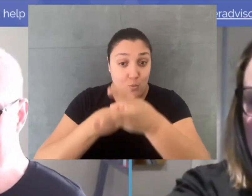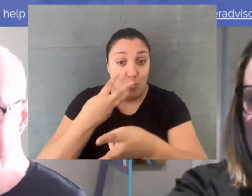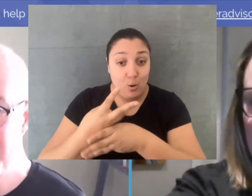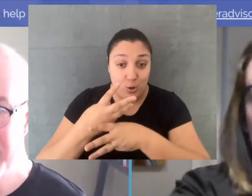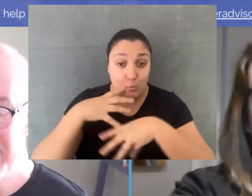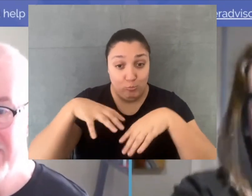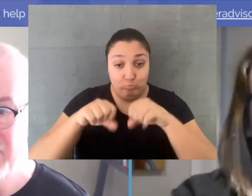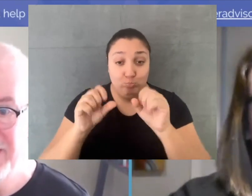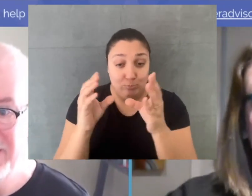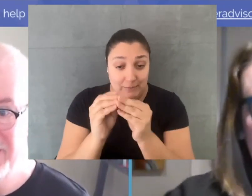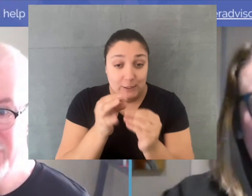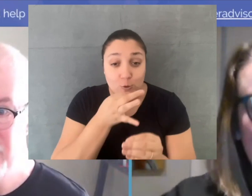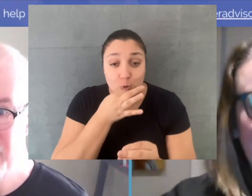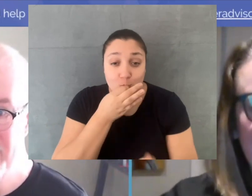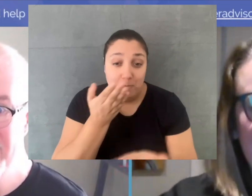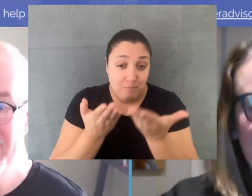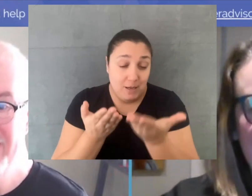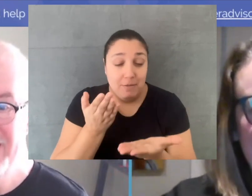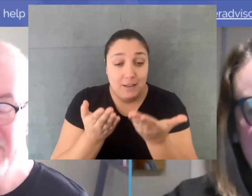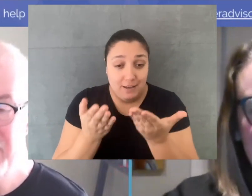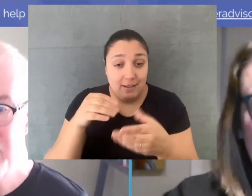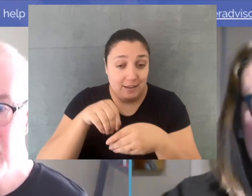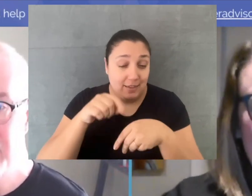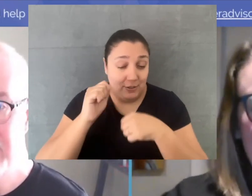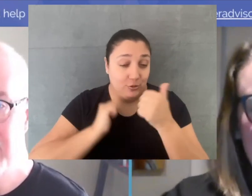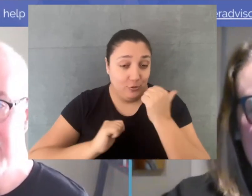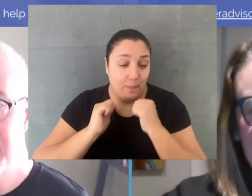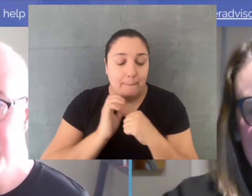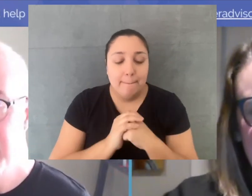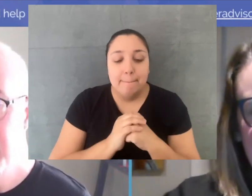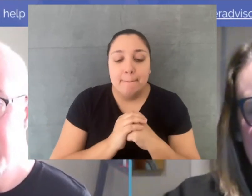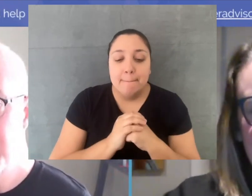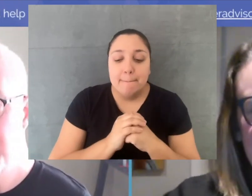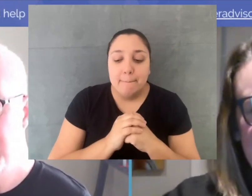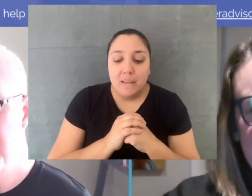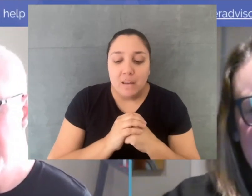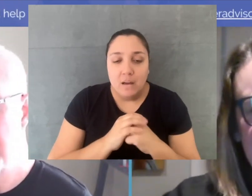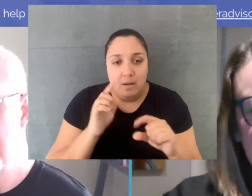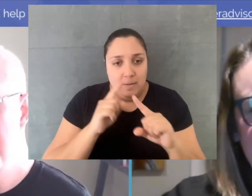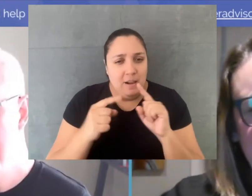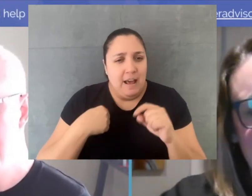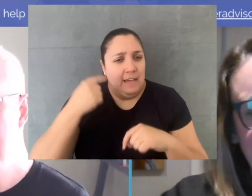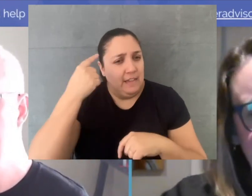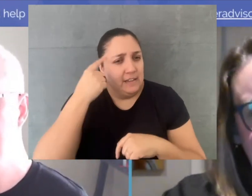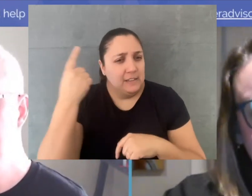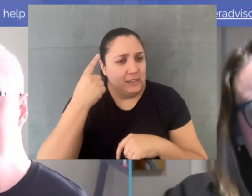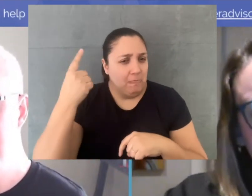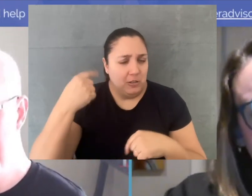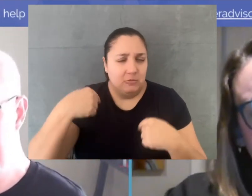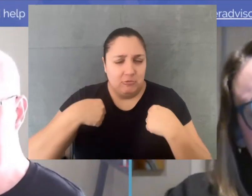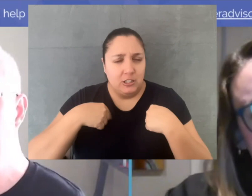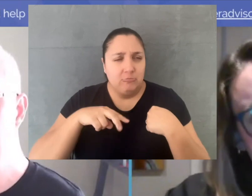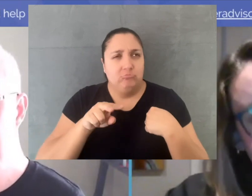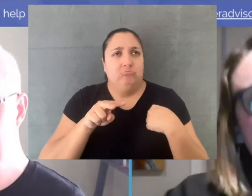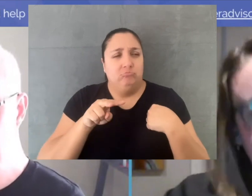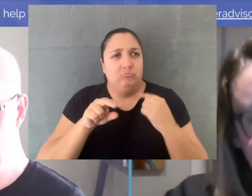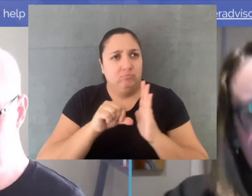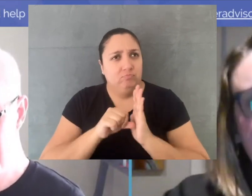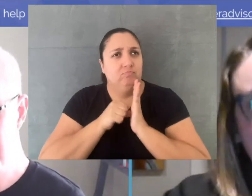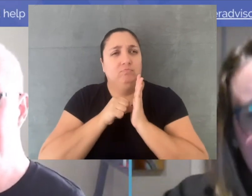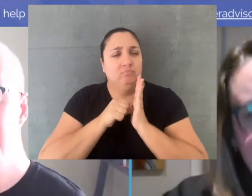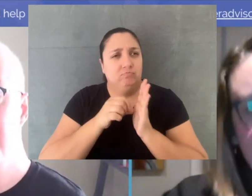little bit about that, at some point here in the show. But I think something that was impressed on me